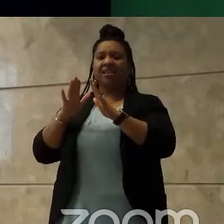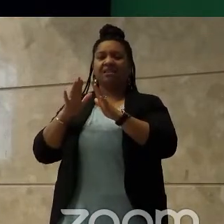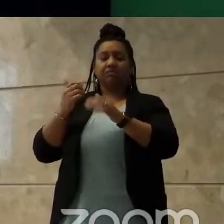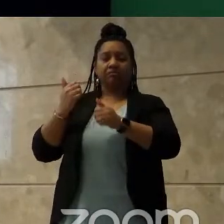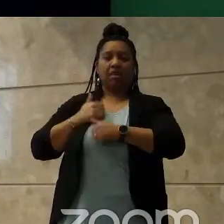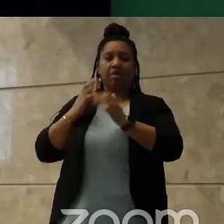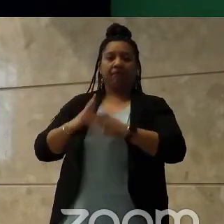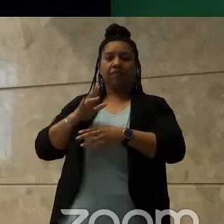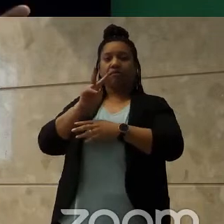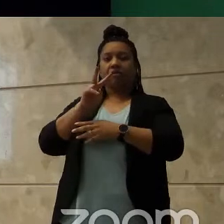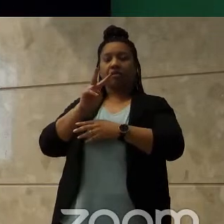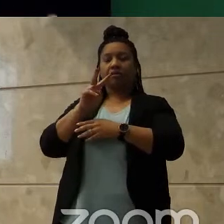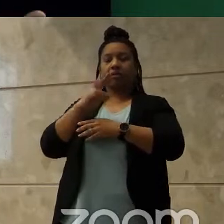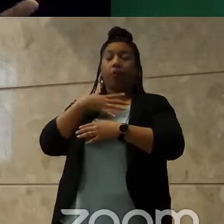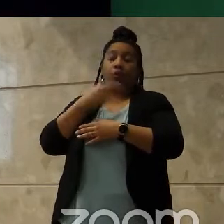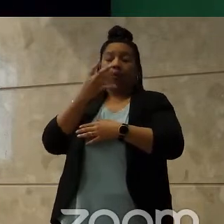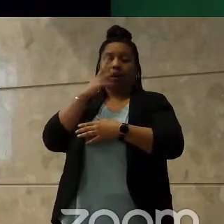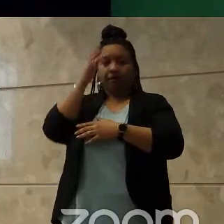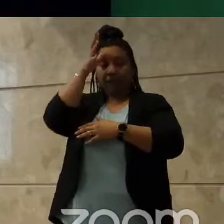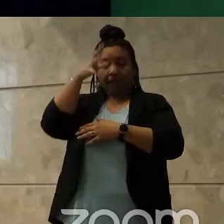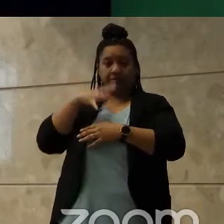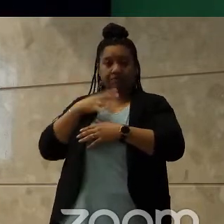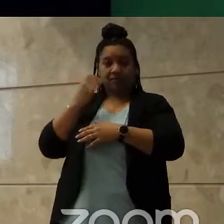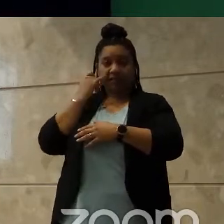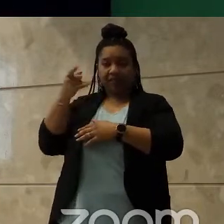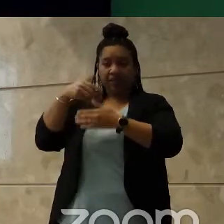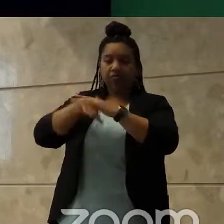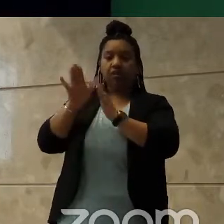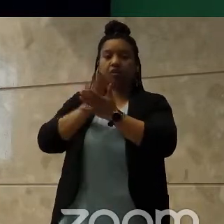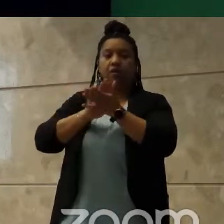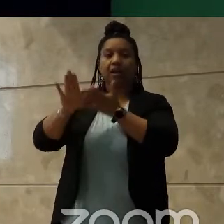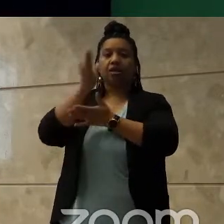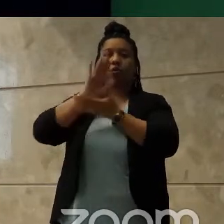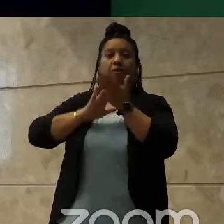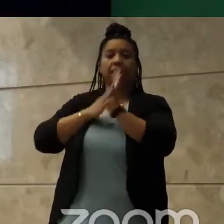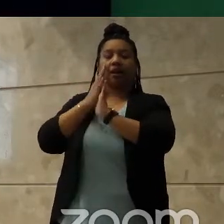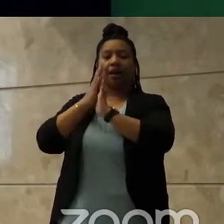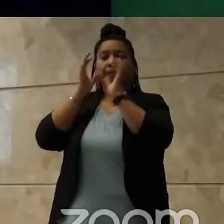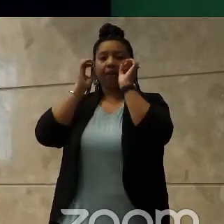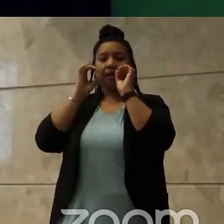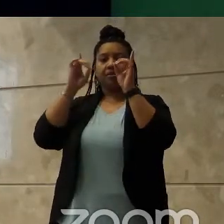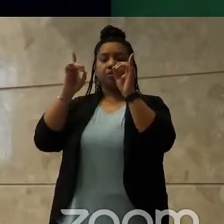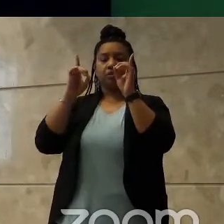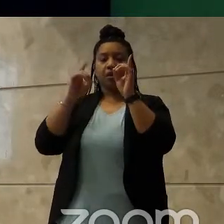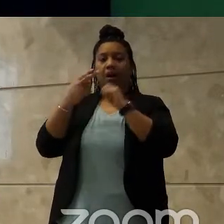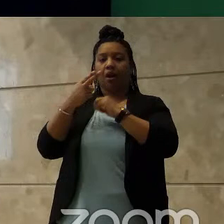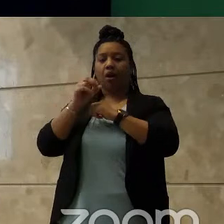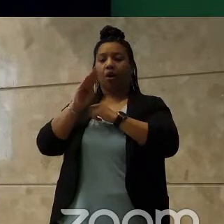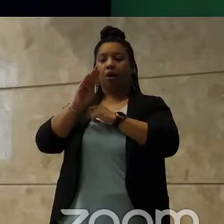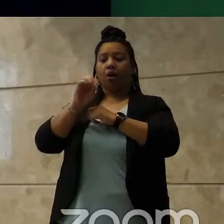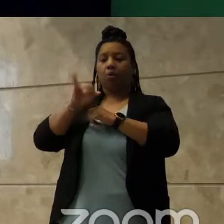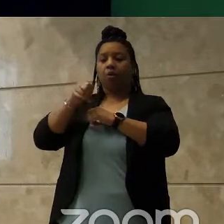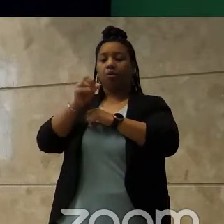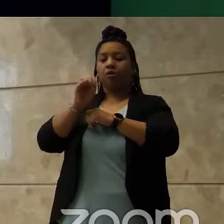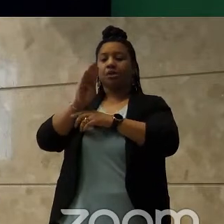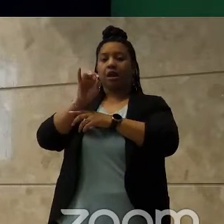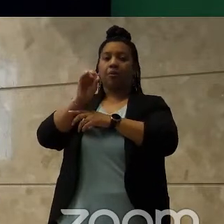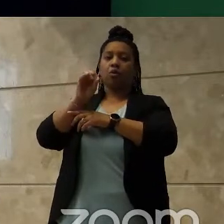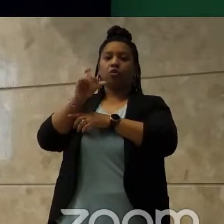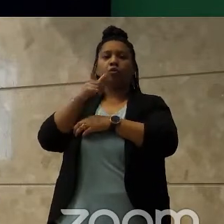men, if you allow those veterans into our colleges, they will become academic hobo jungles. Who do you think said that?